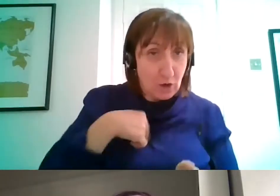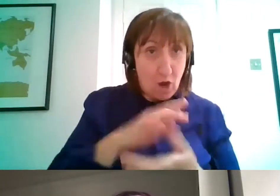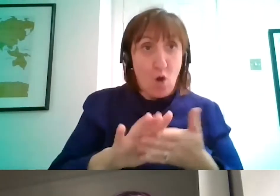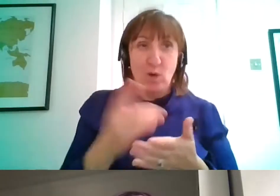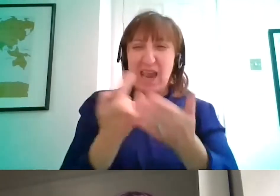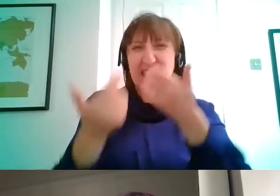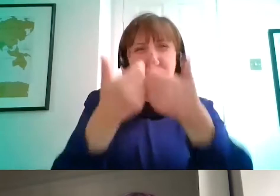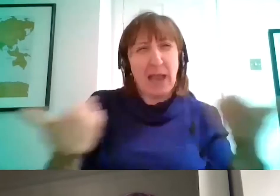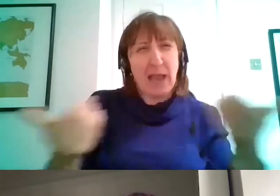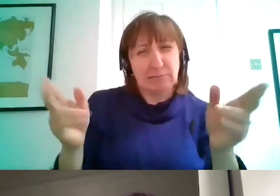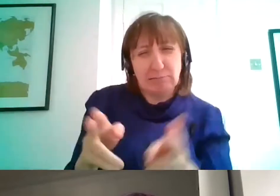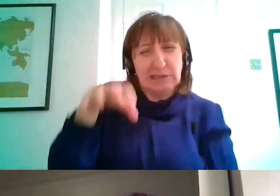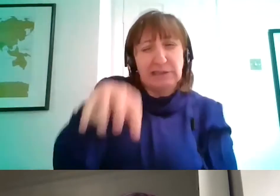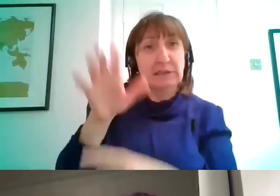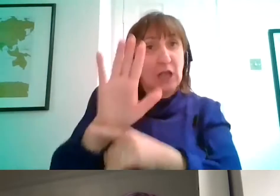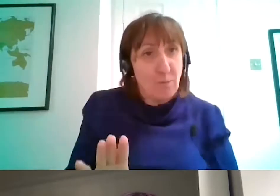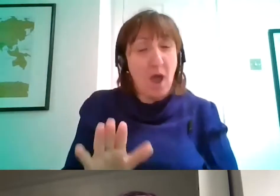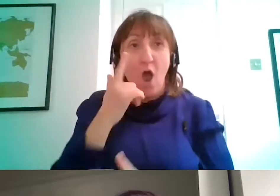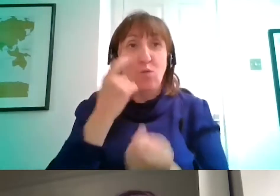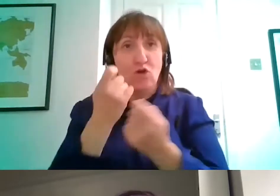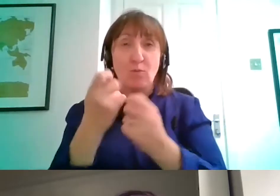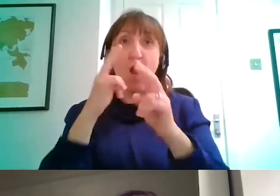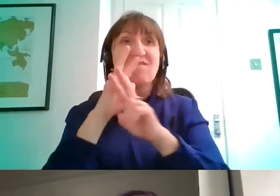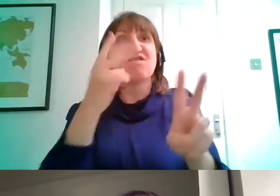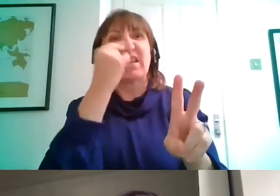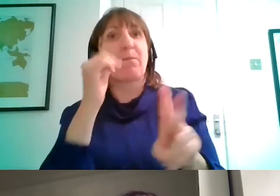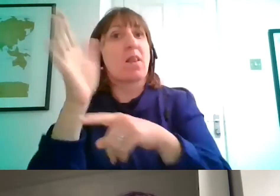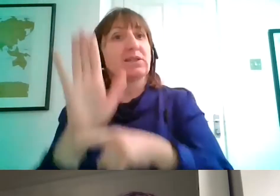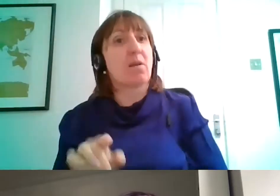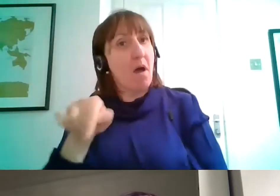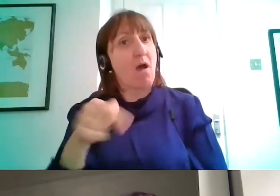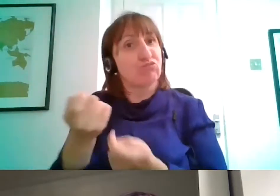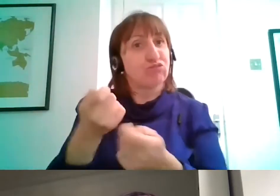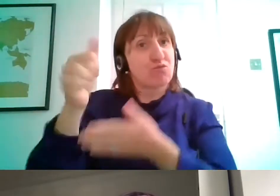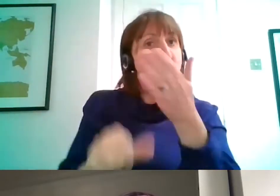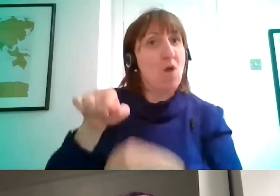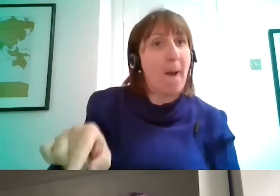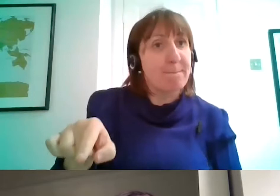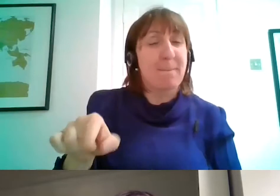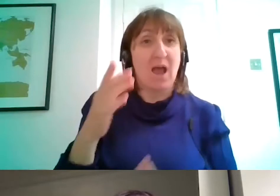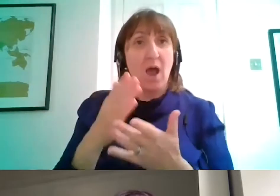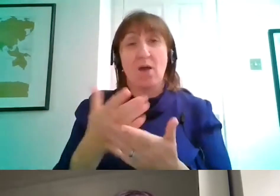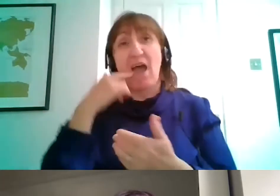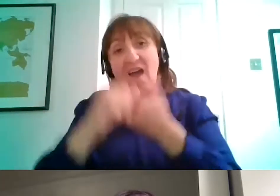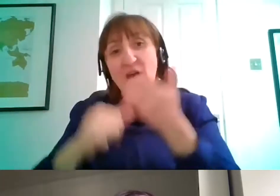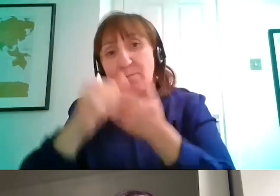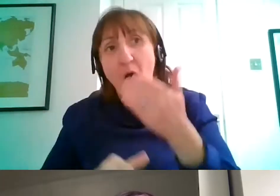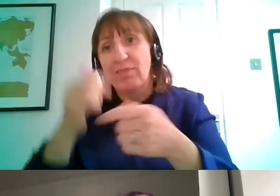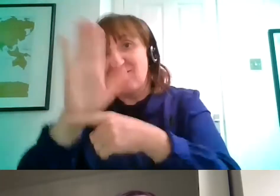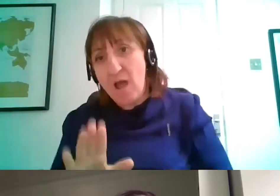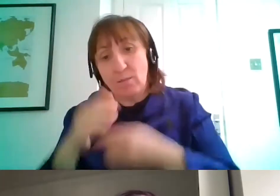independent cinema, and we run a programme called Visible Cinema, which is a monthly film programme